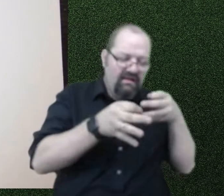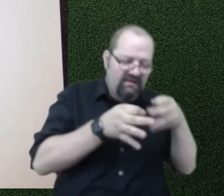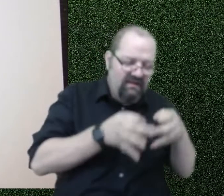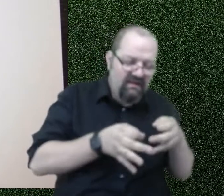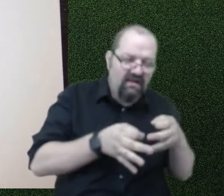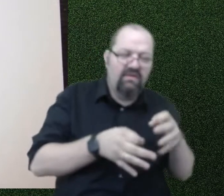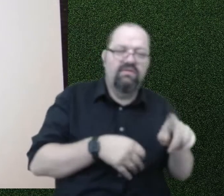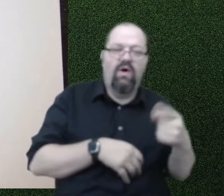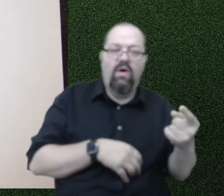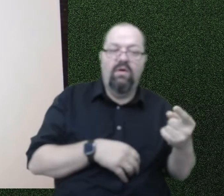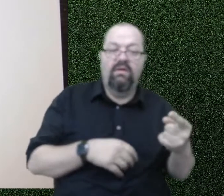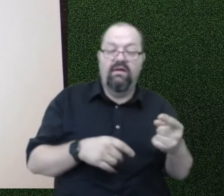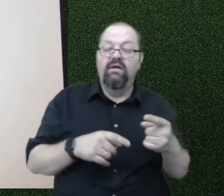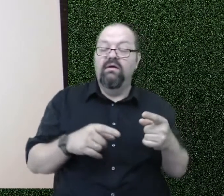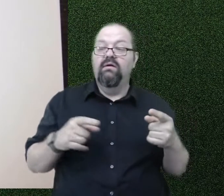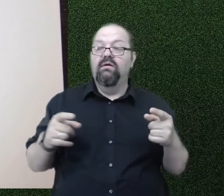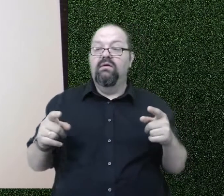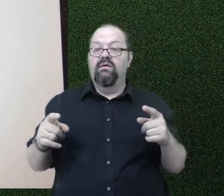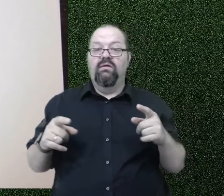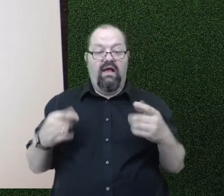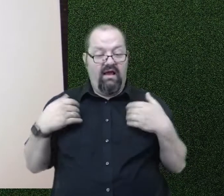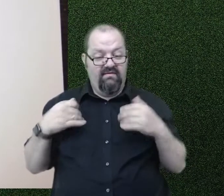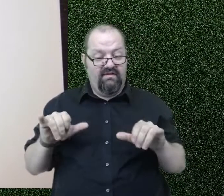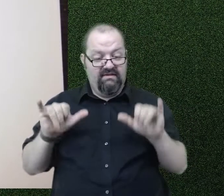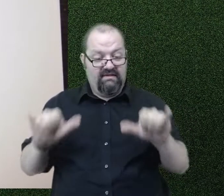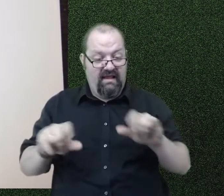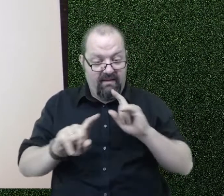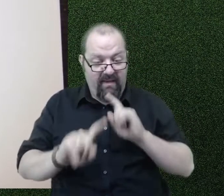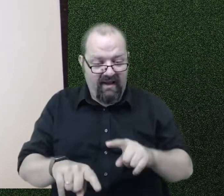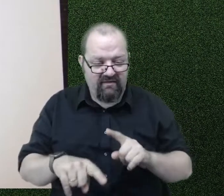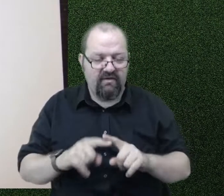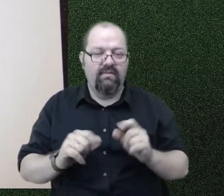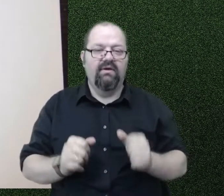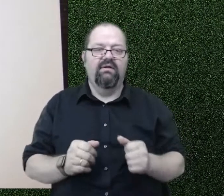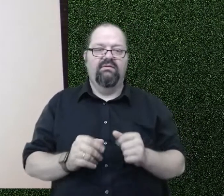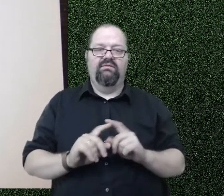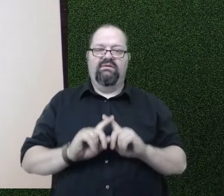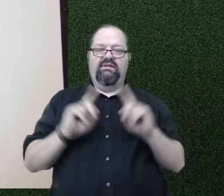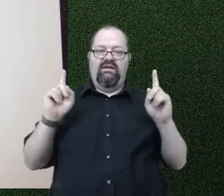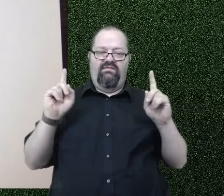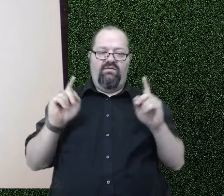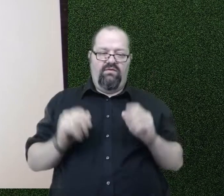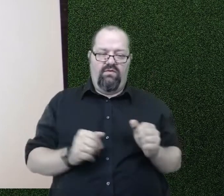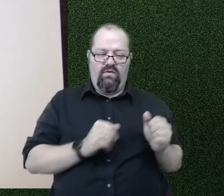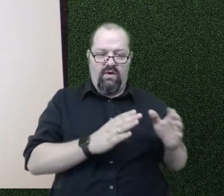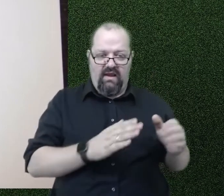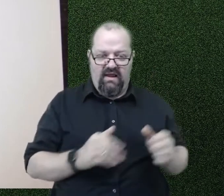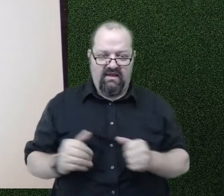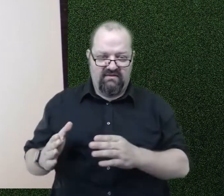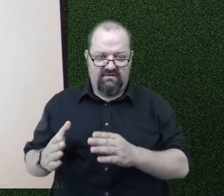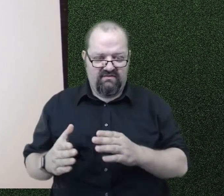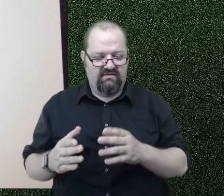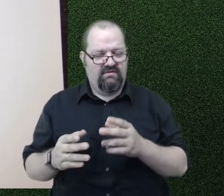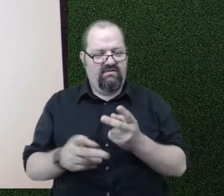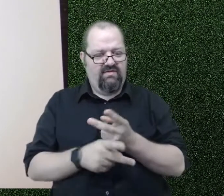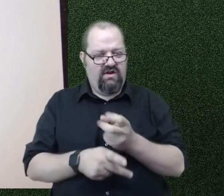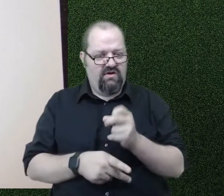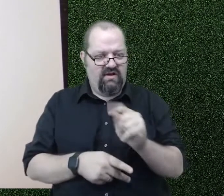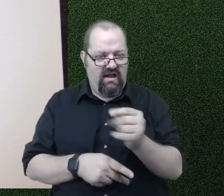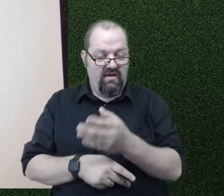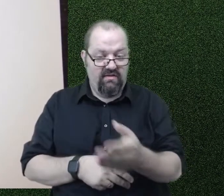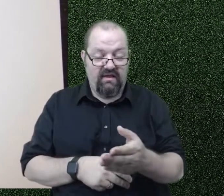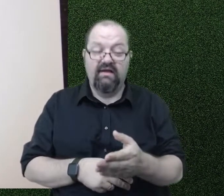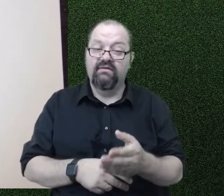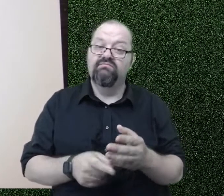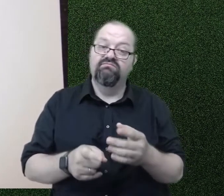same conclusions, but they come from different approaches. And I think Larry was right. Geometry and algebra